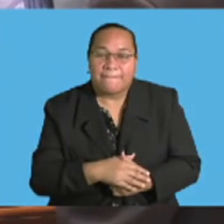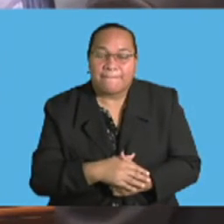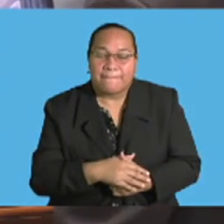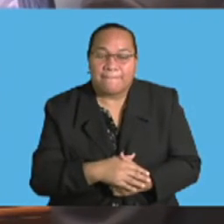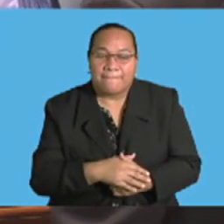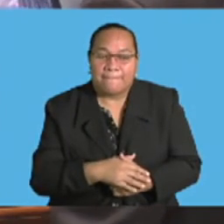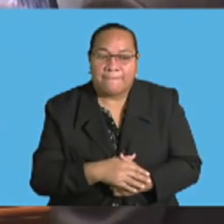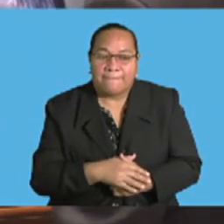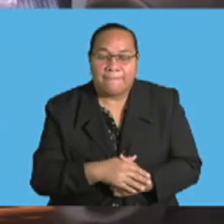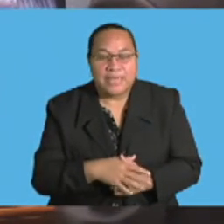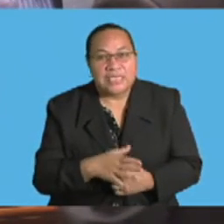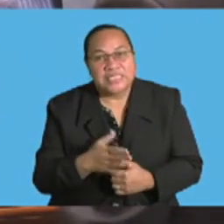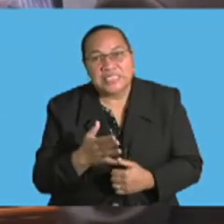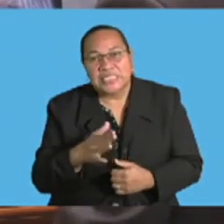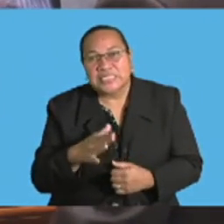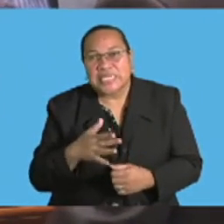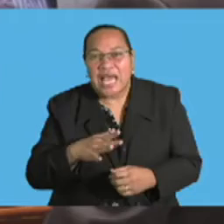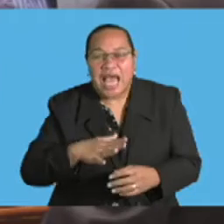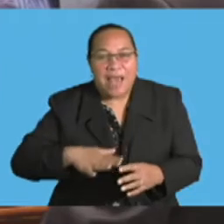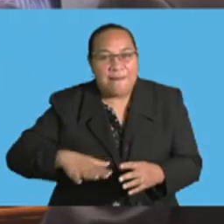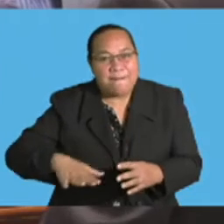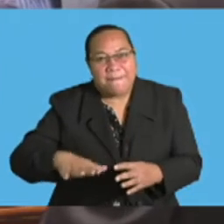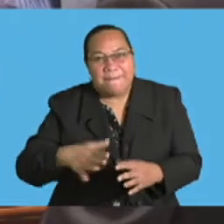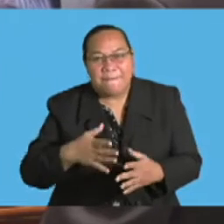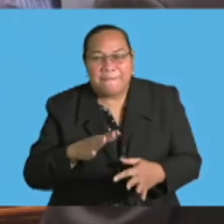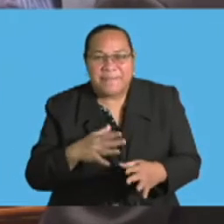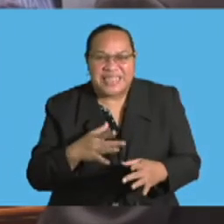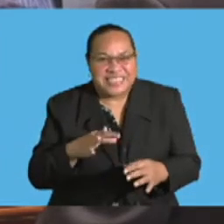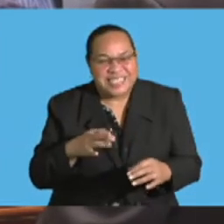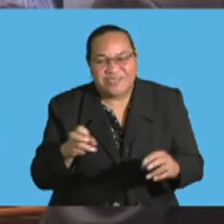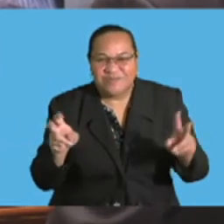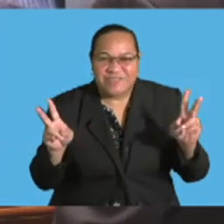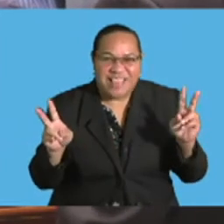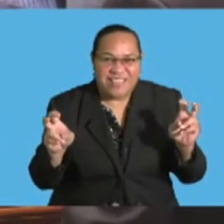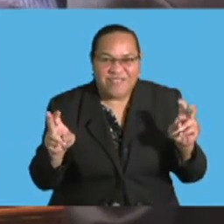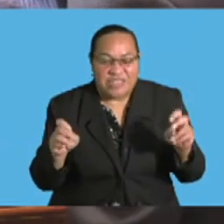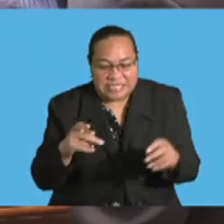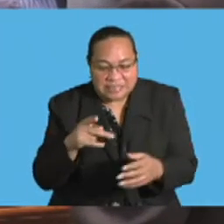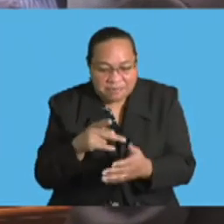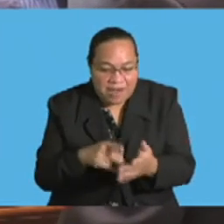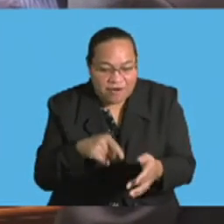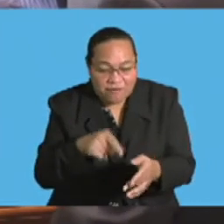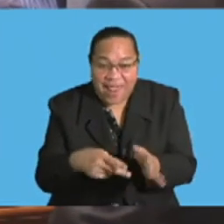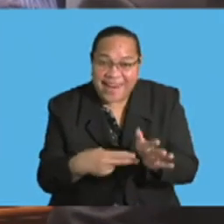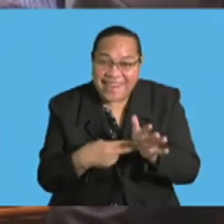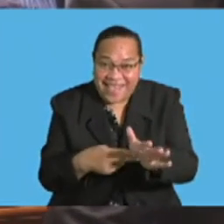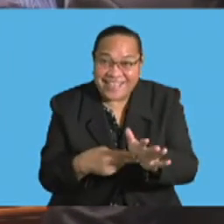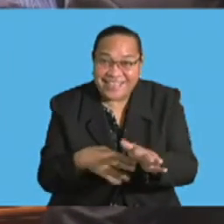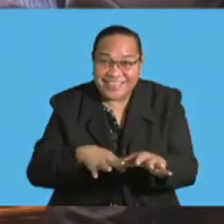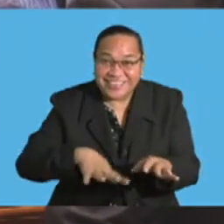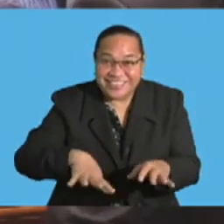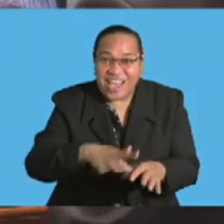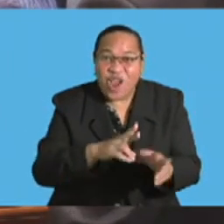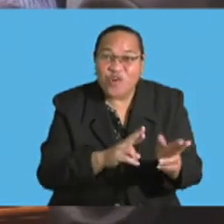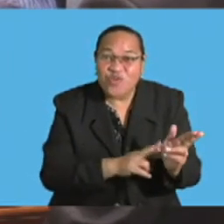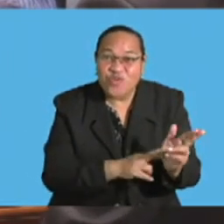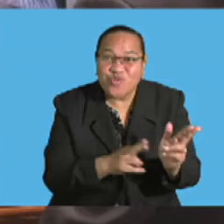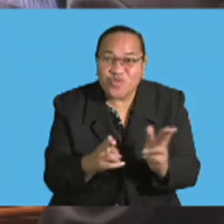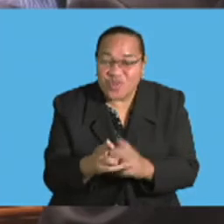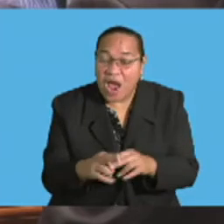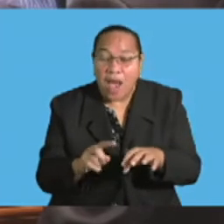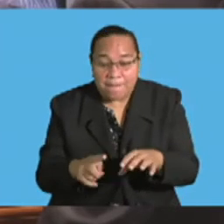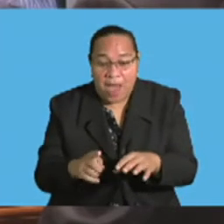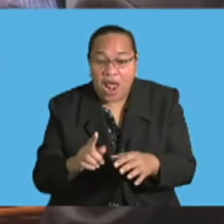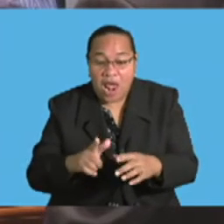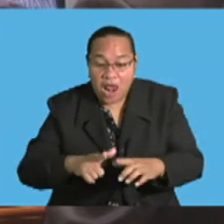still probably classified as part of the Nandi rule, but of course the local community will benefit